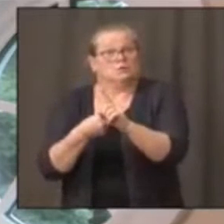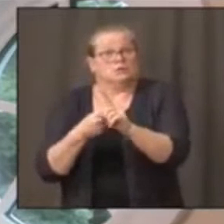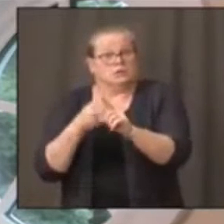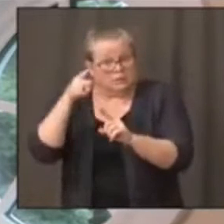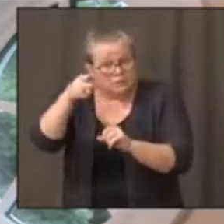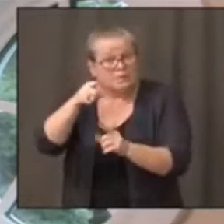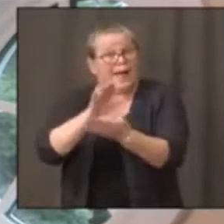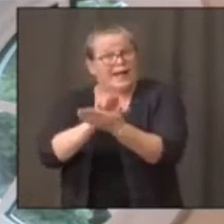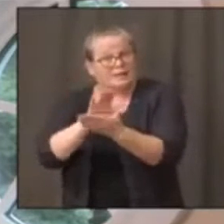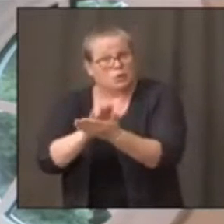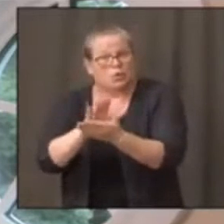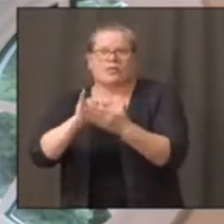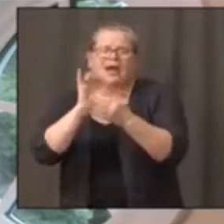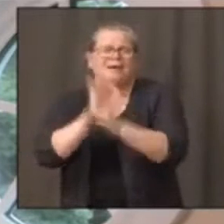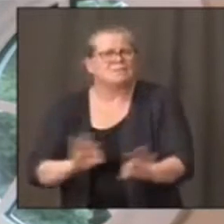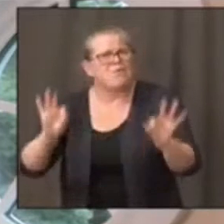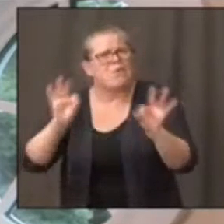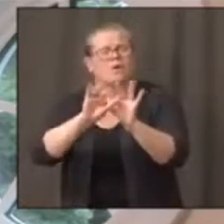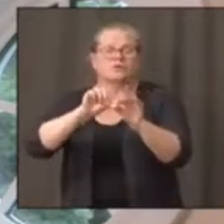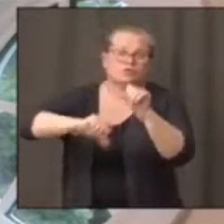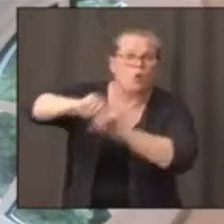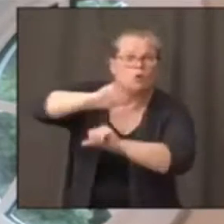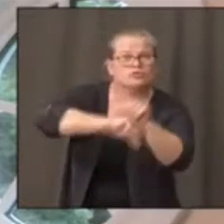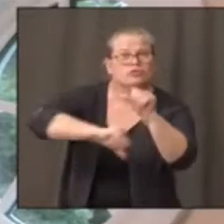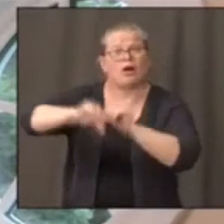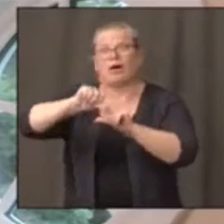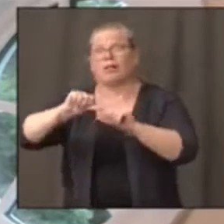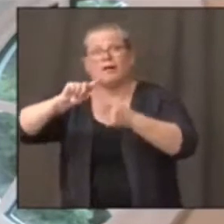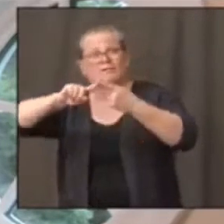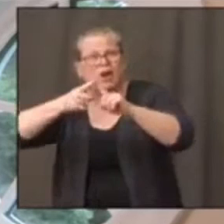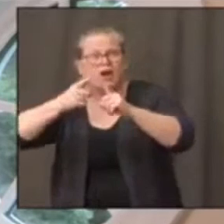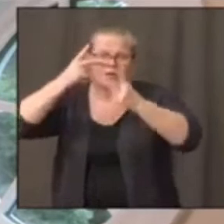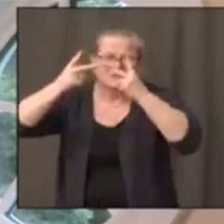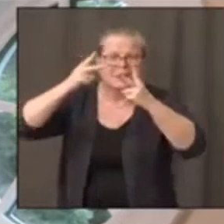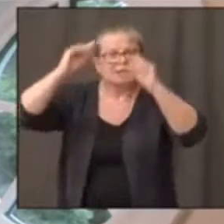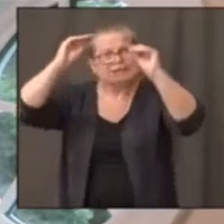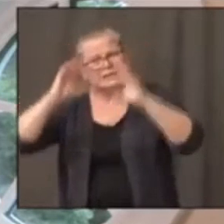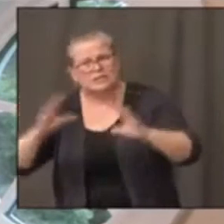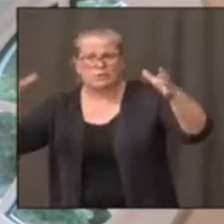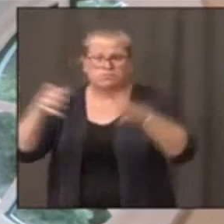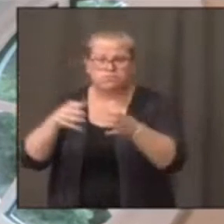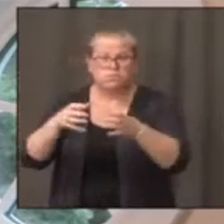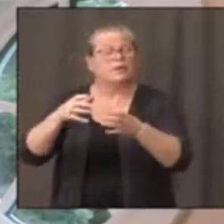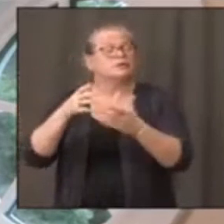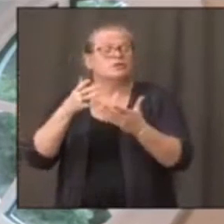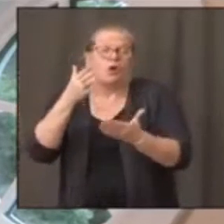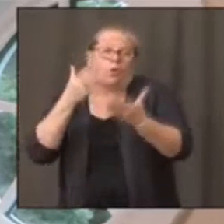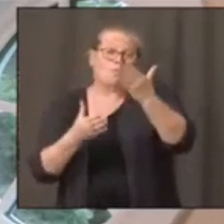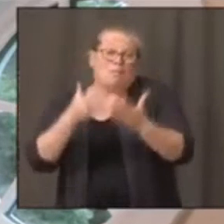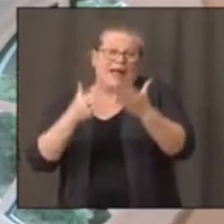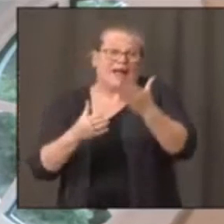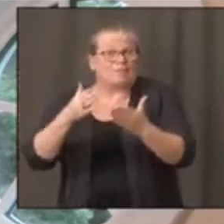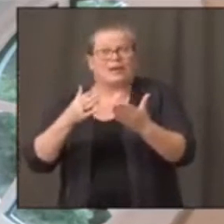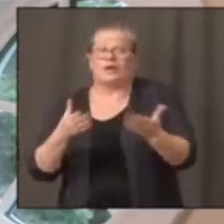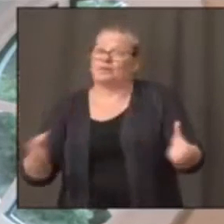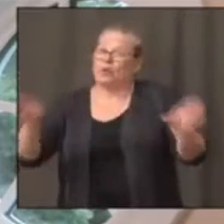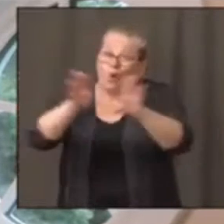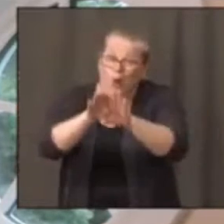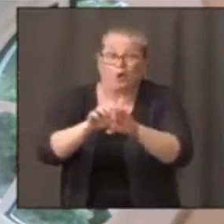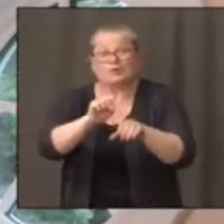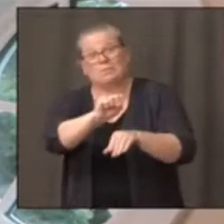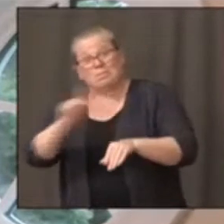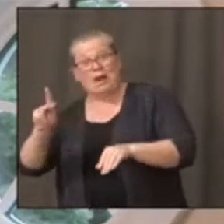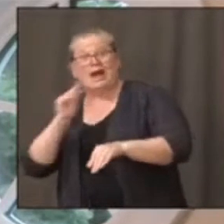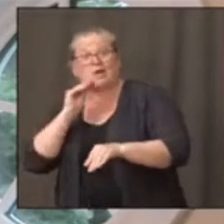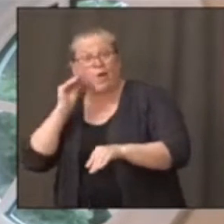them, getting them introduced to their class. So if we do have to go to a distance learning model for the remainder of the year, it's going to be more effective. The reality